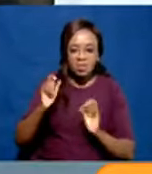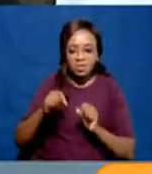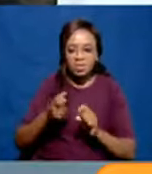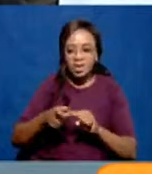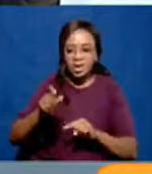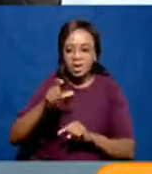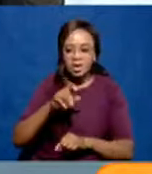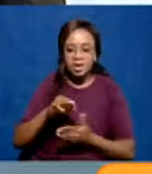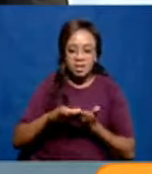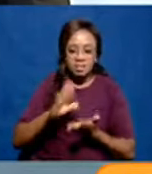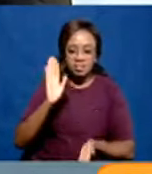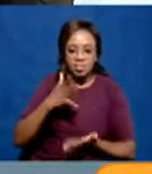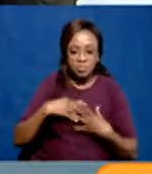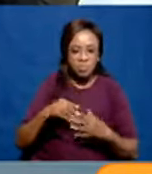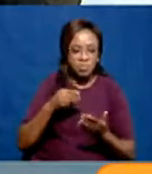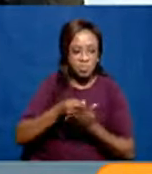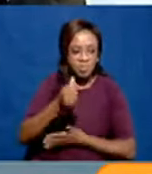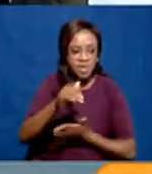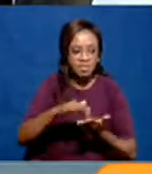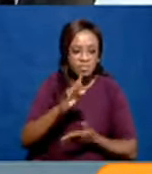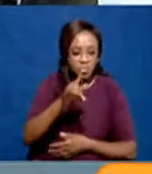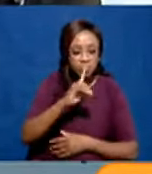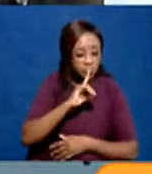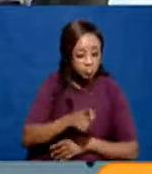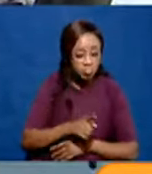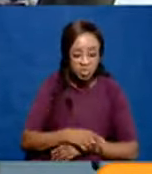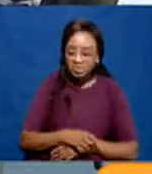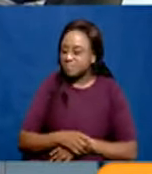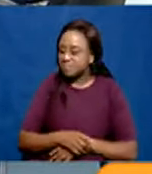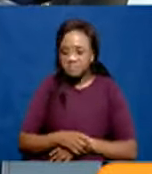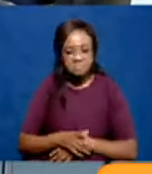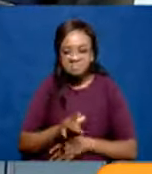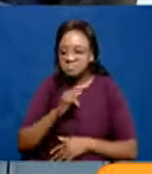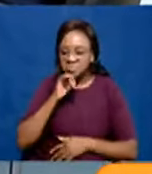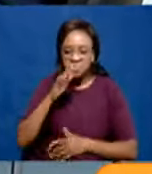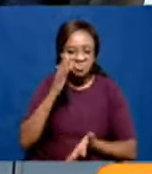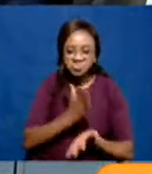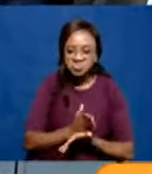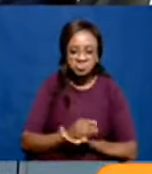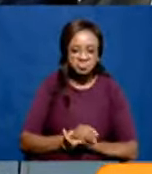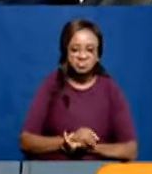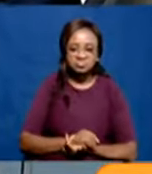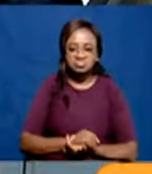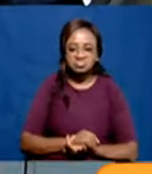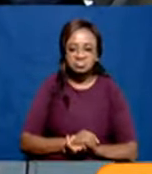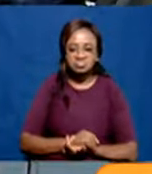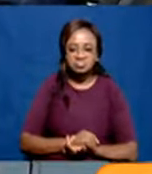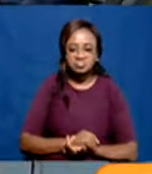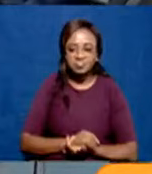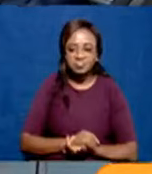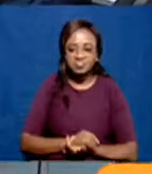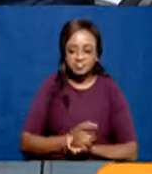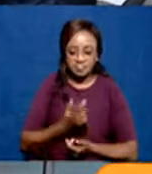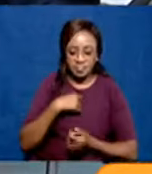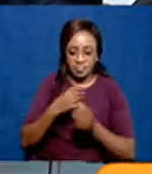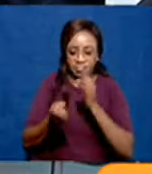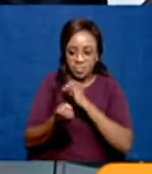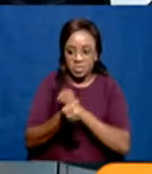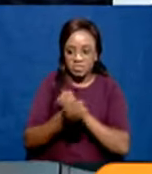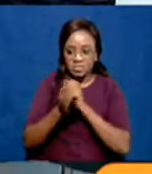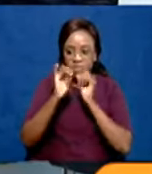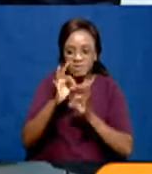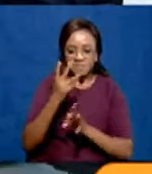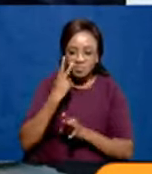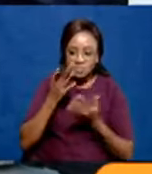Will increase. Daktari, is it true? Let him answer you on the spot. That is not true, and I'll tell you why. Okay. If you look at the current budget of